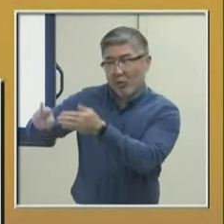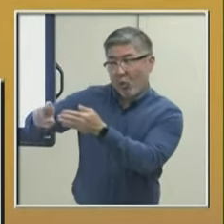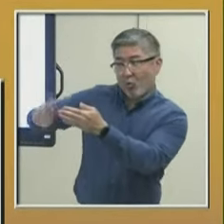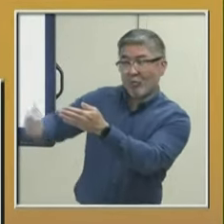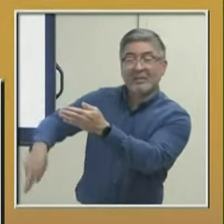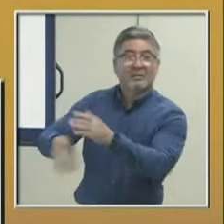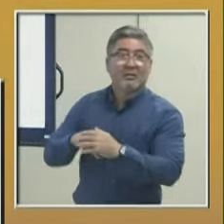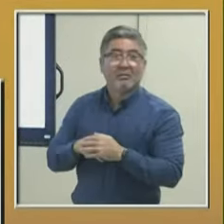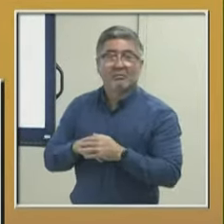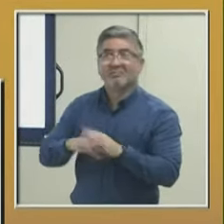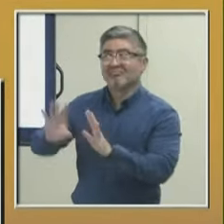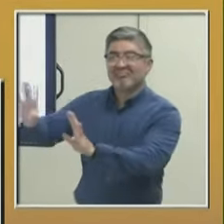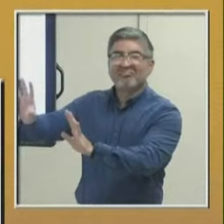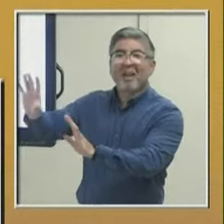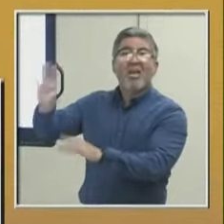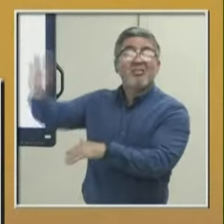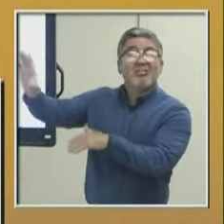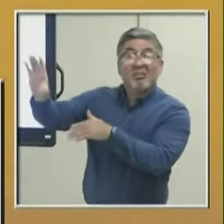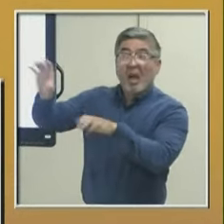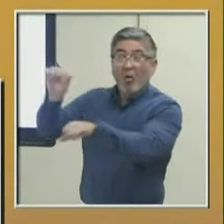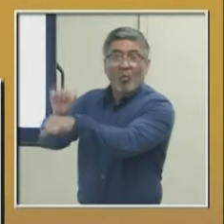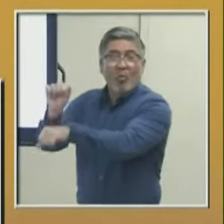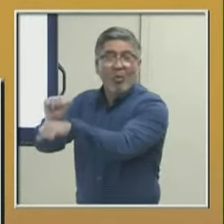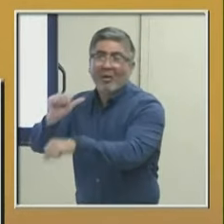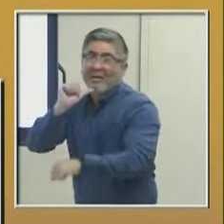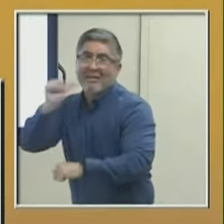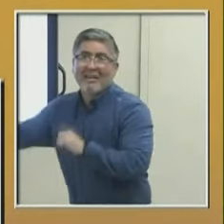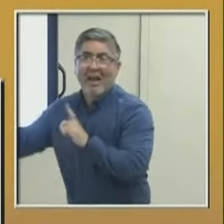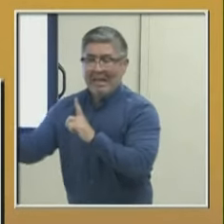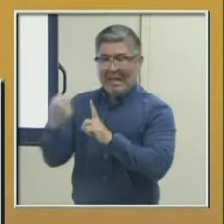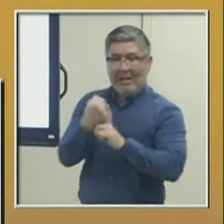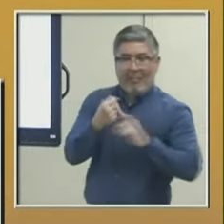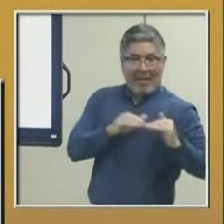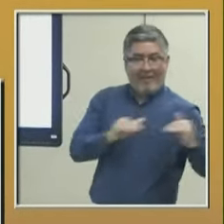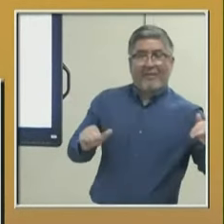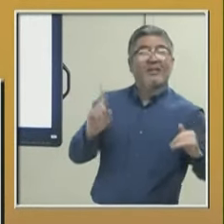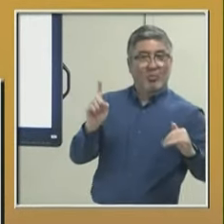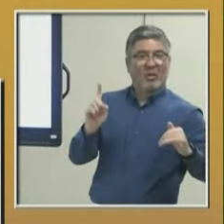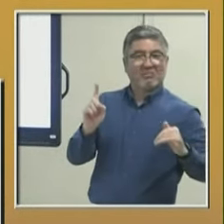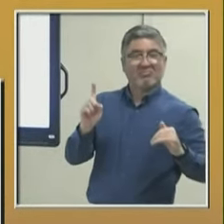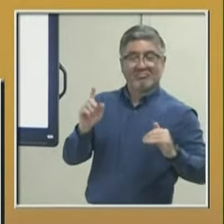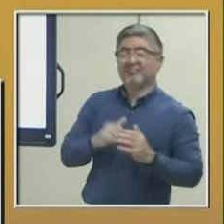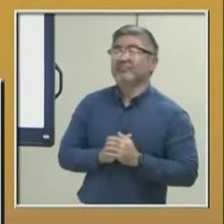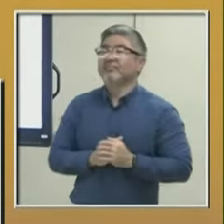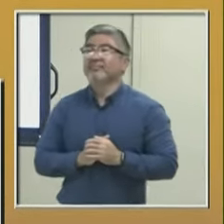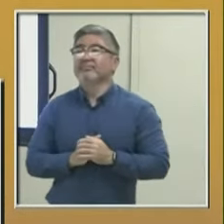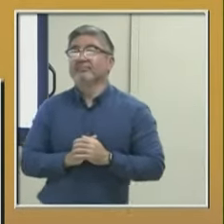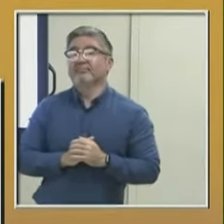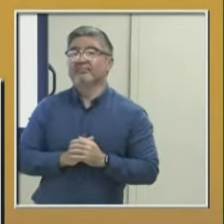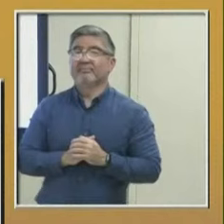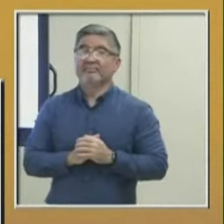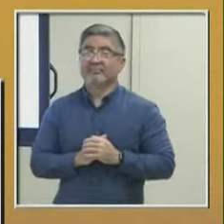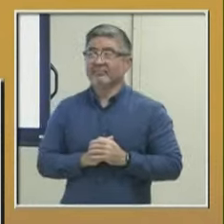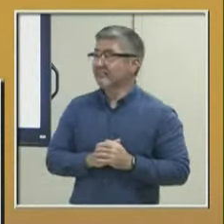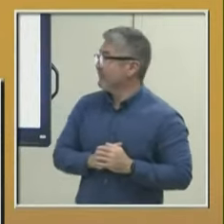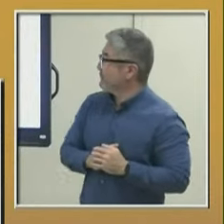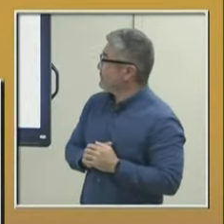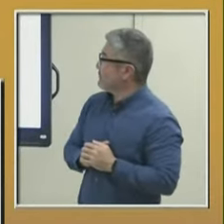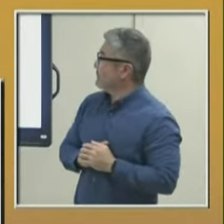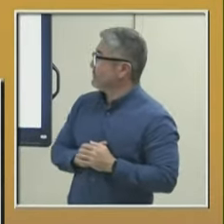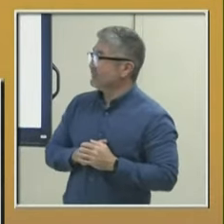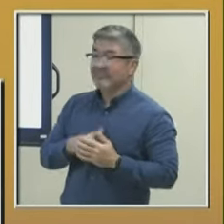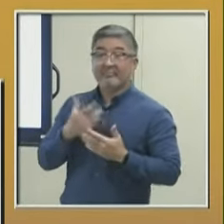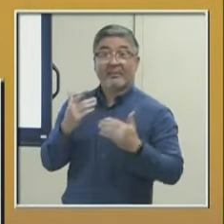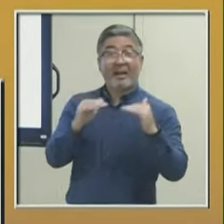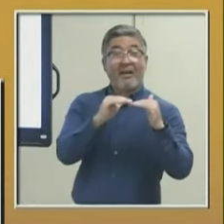impact on our Phase 1 that we're releasing today. So as you can see here, as we release phase